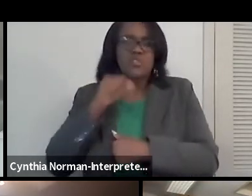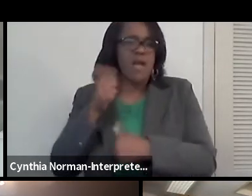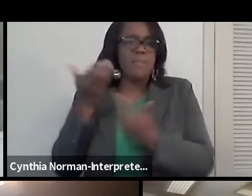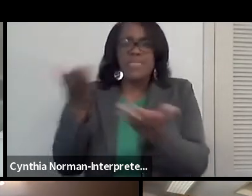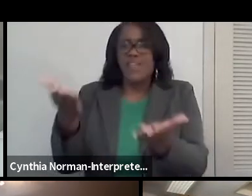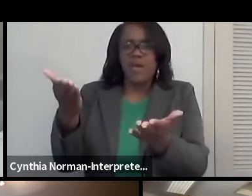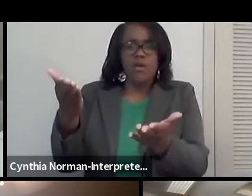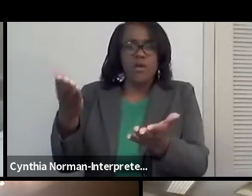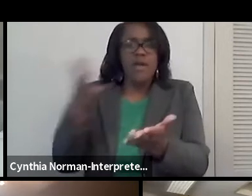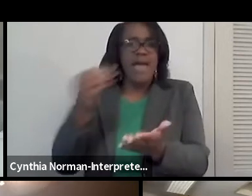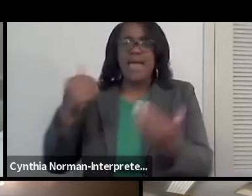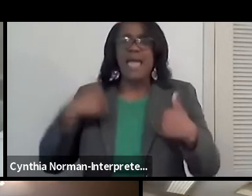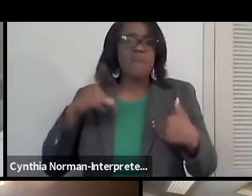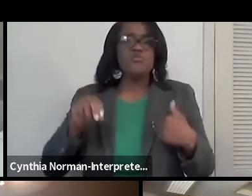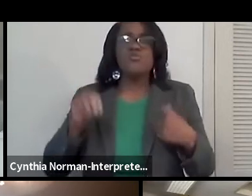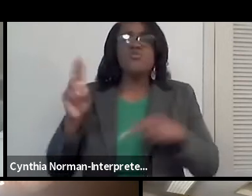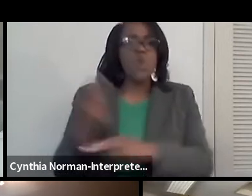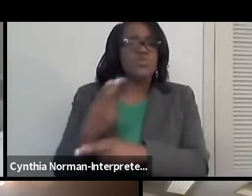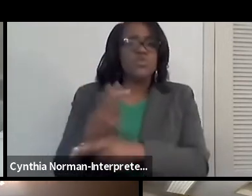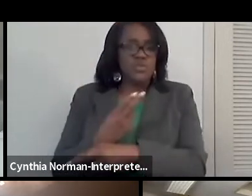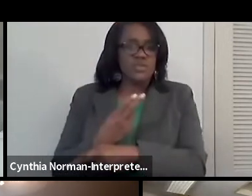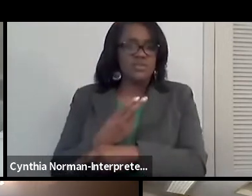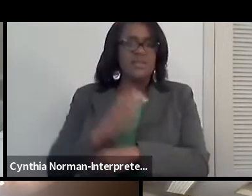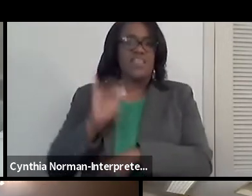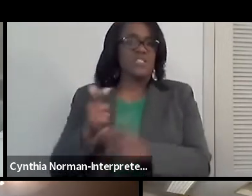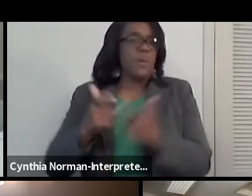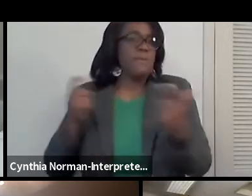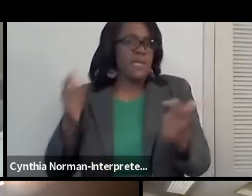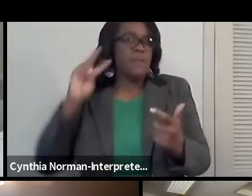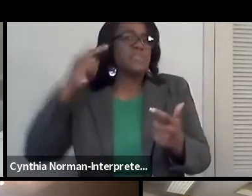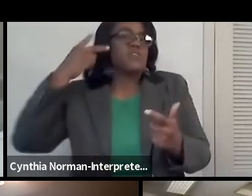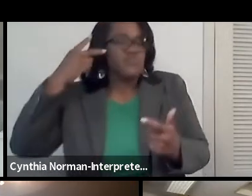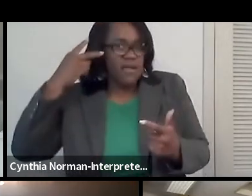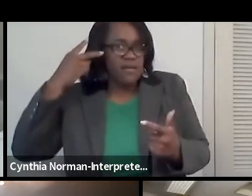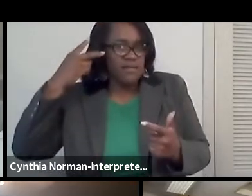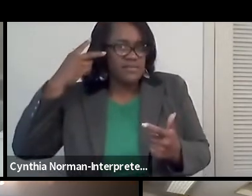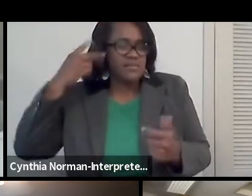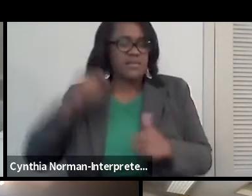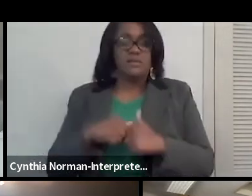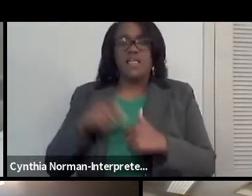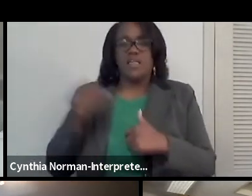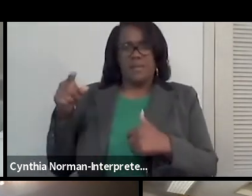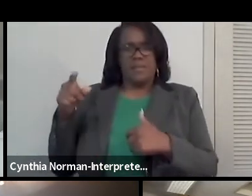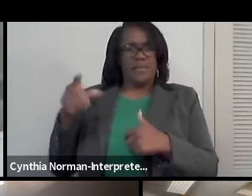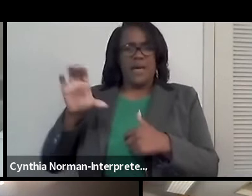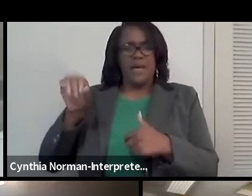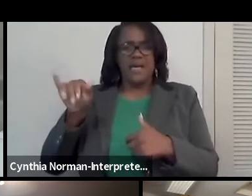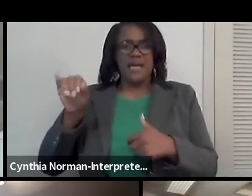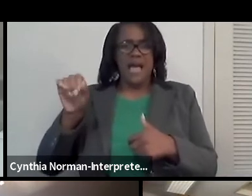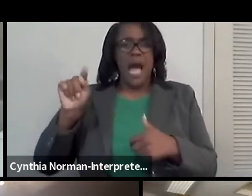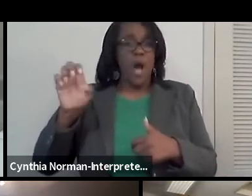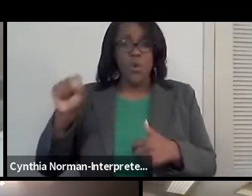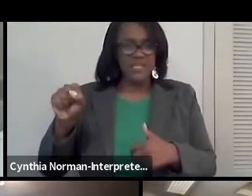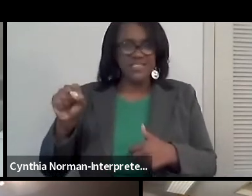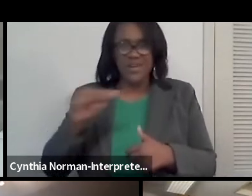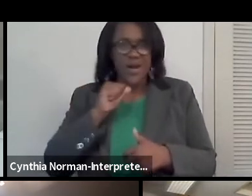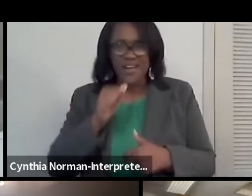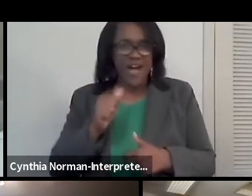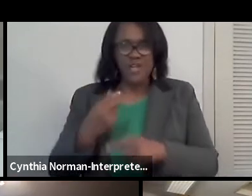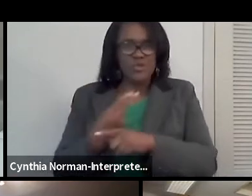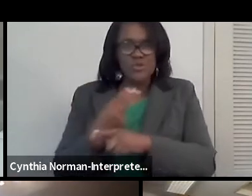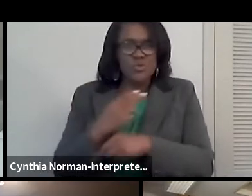that they have no use. So those are one of the kind of like biggest misunderstoods, is the fact that coyotes are not useful